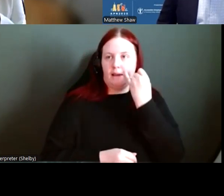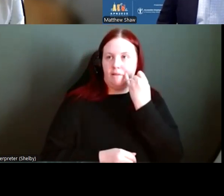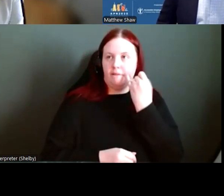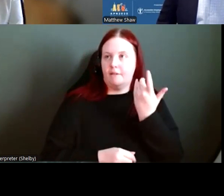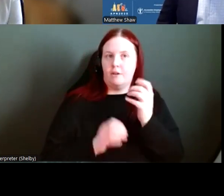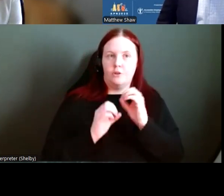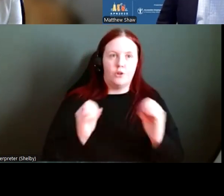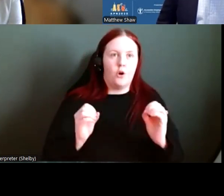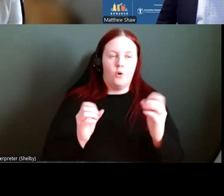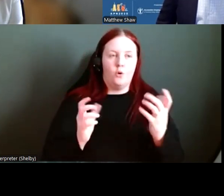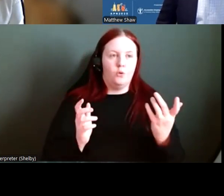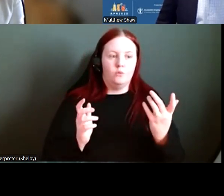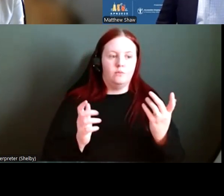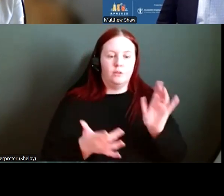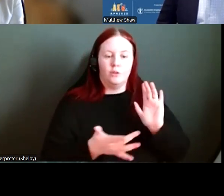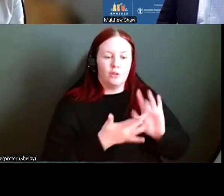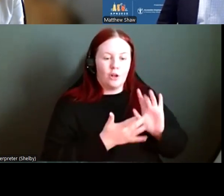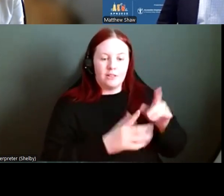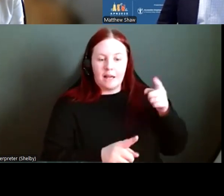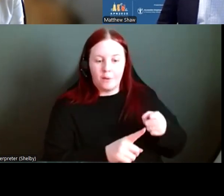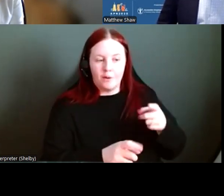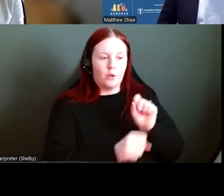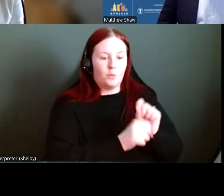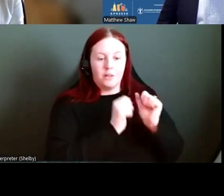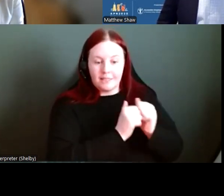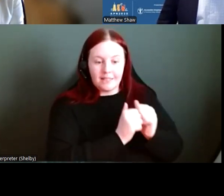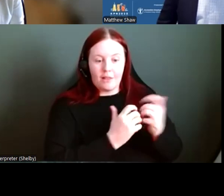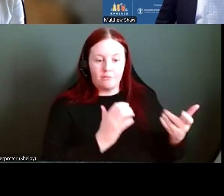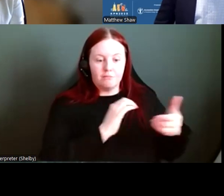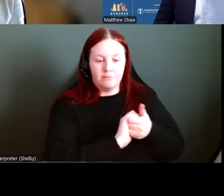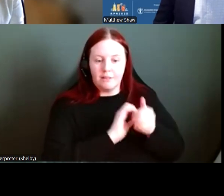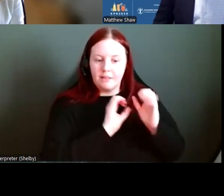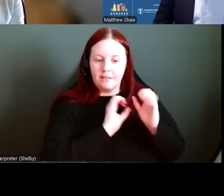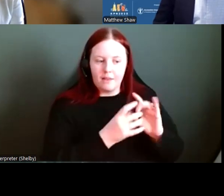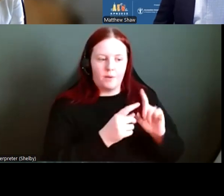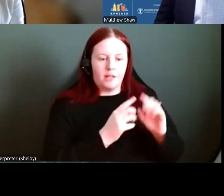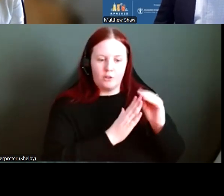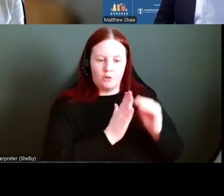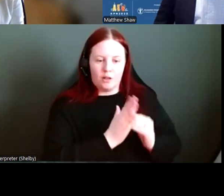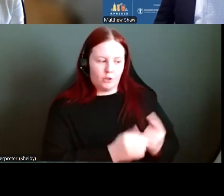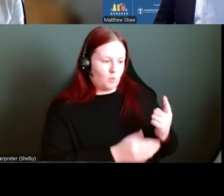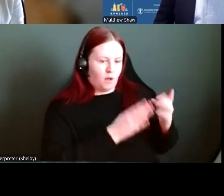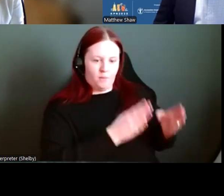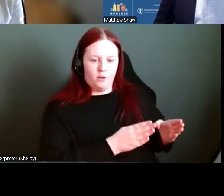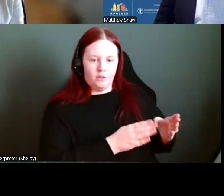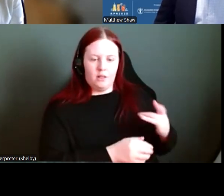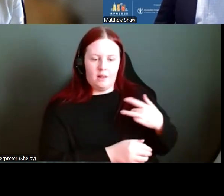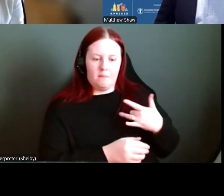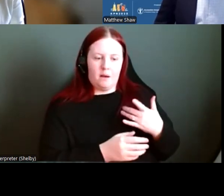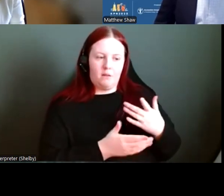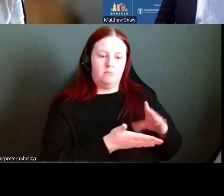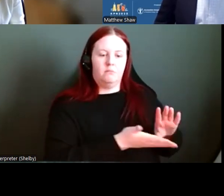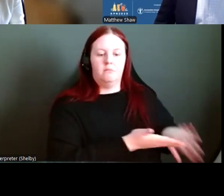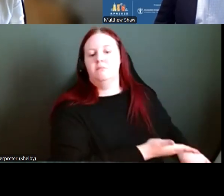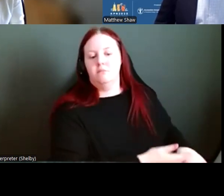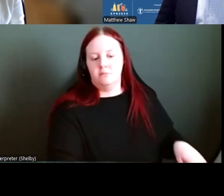set touch points and collaboration around that tracking, it tends to fall to the wayside. So there